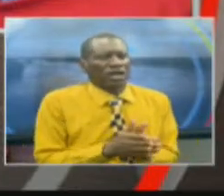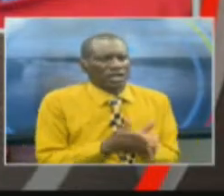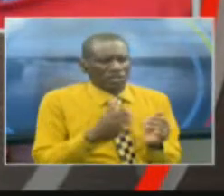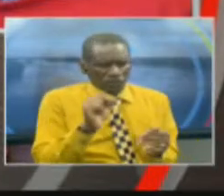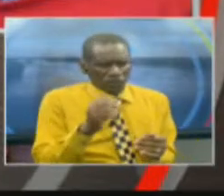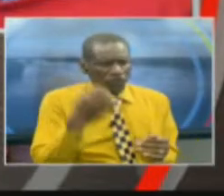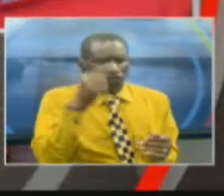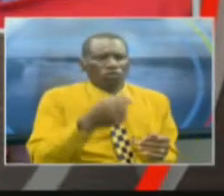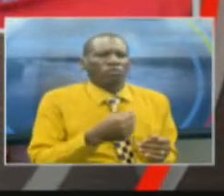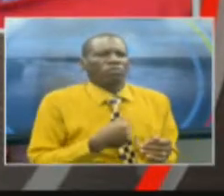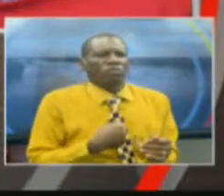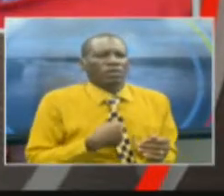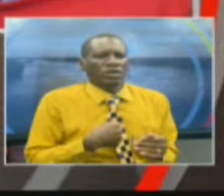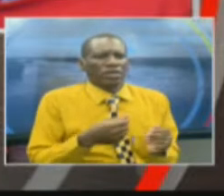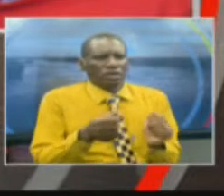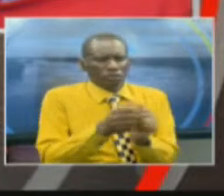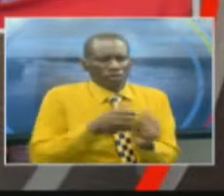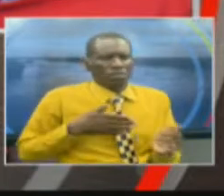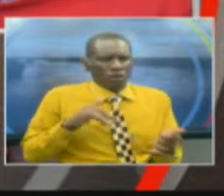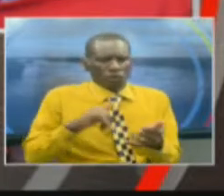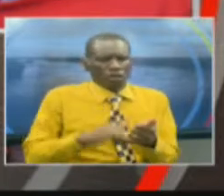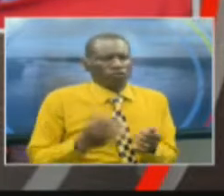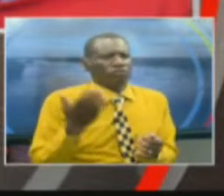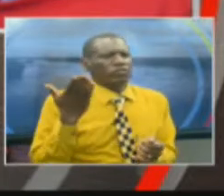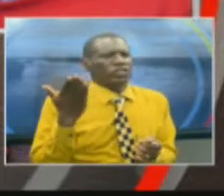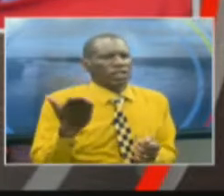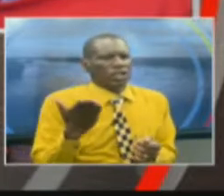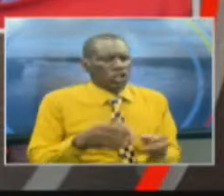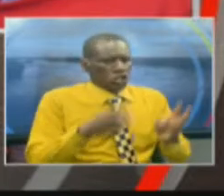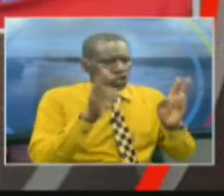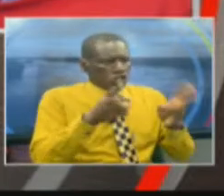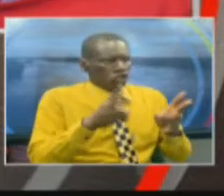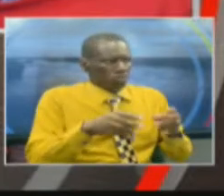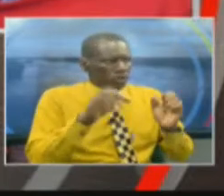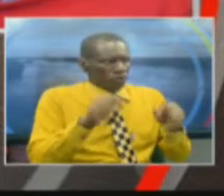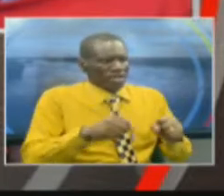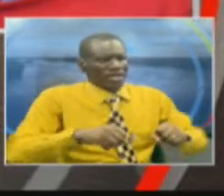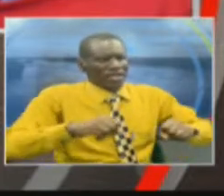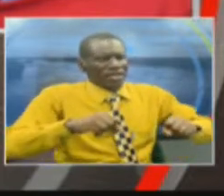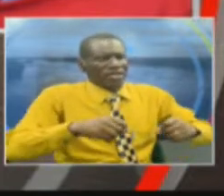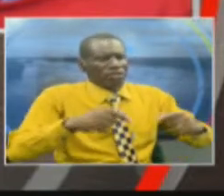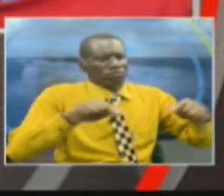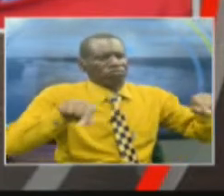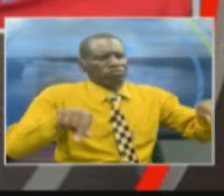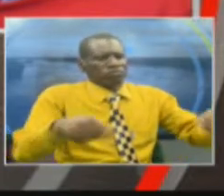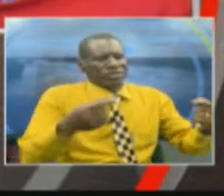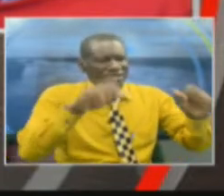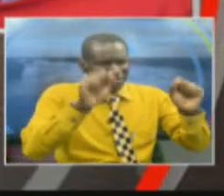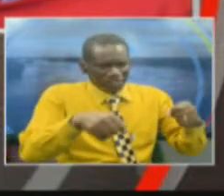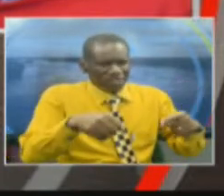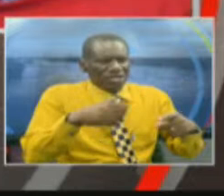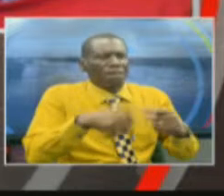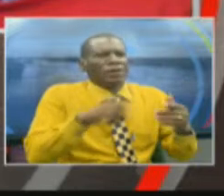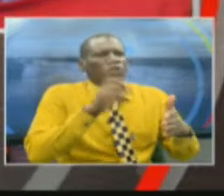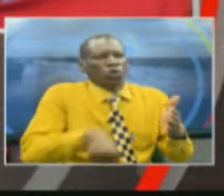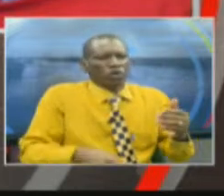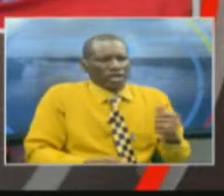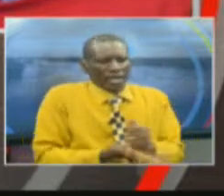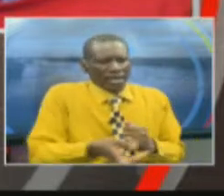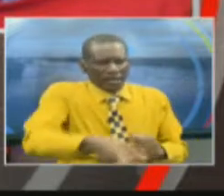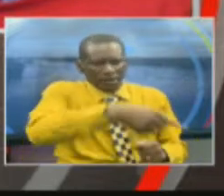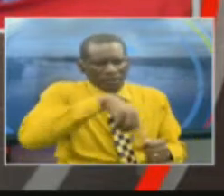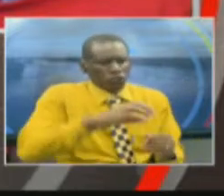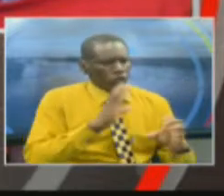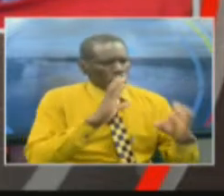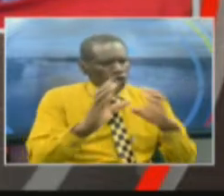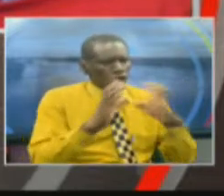So me and my wife here, we can disagree. But what helps us most, we communicate